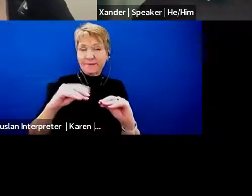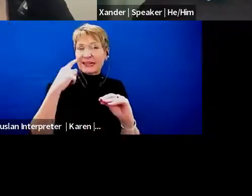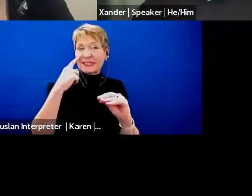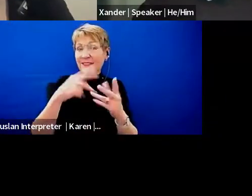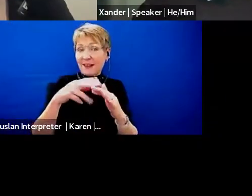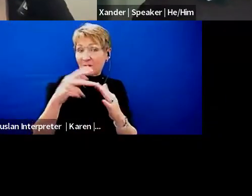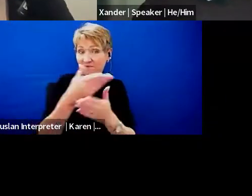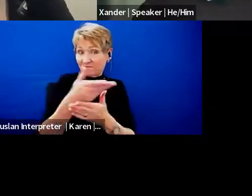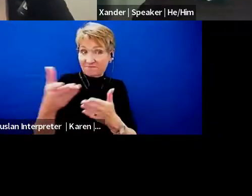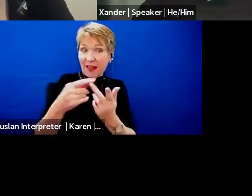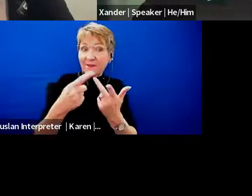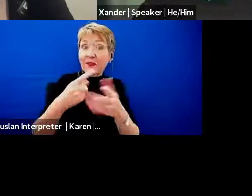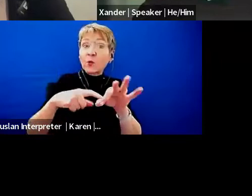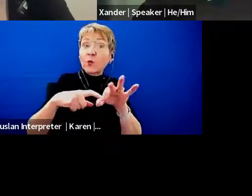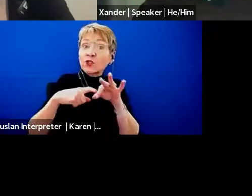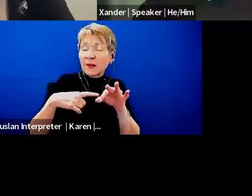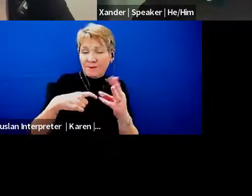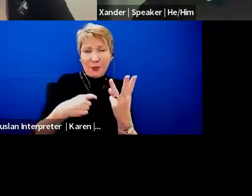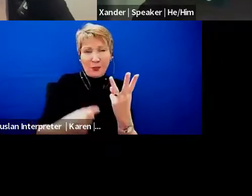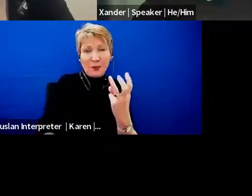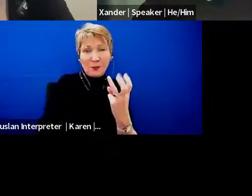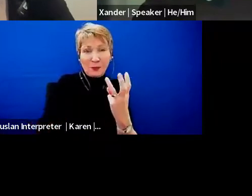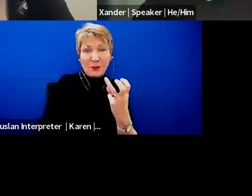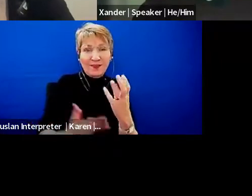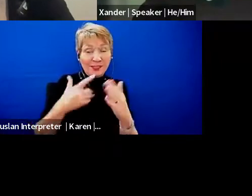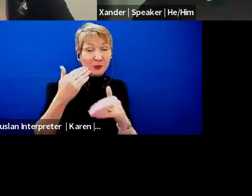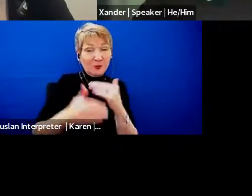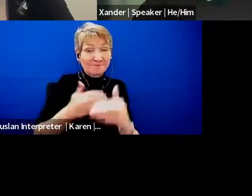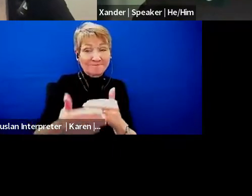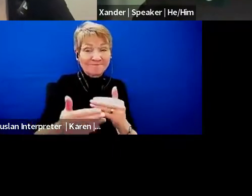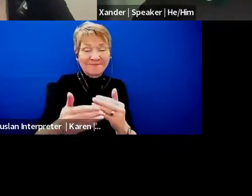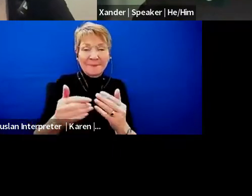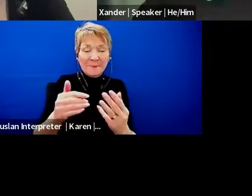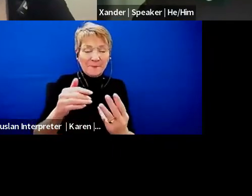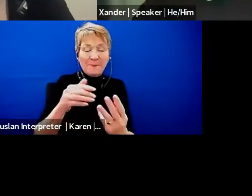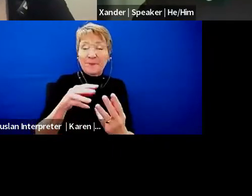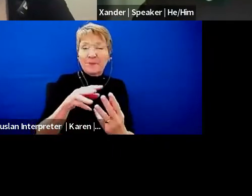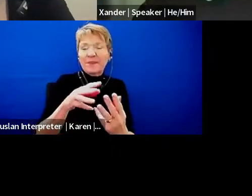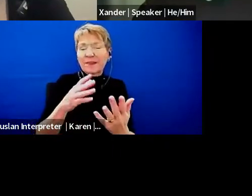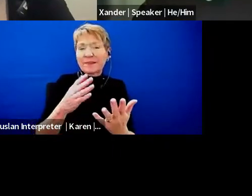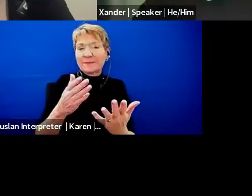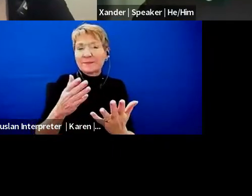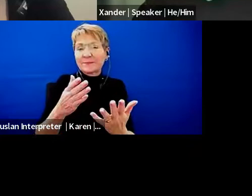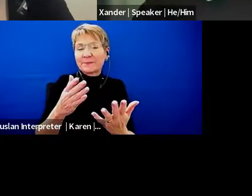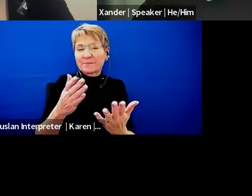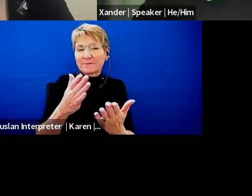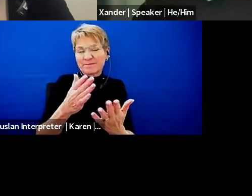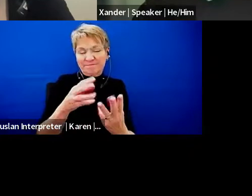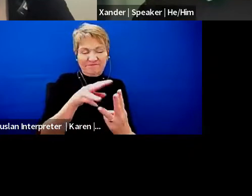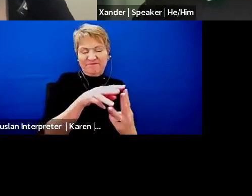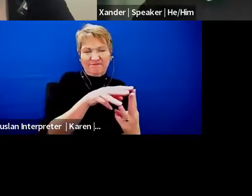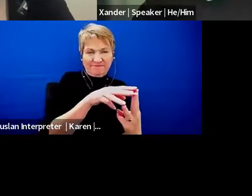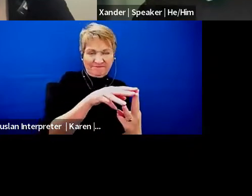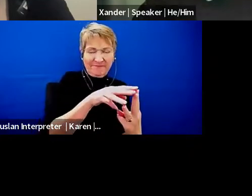other things that we want to run through just to highlight as important things to consider